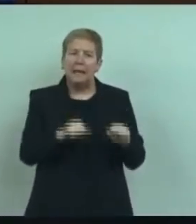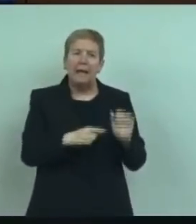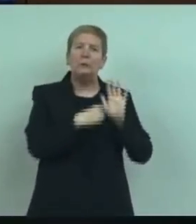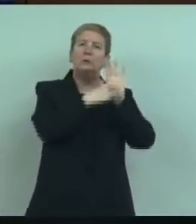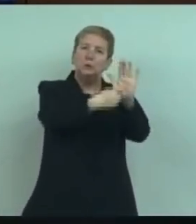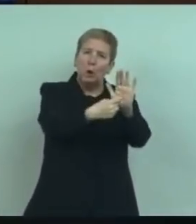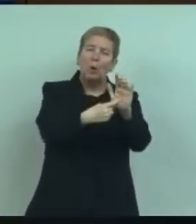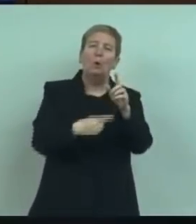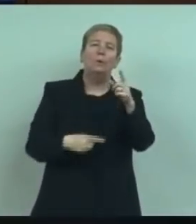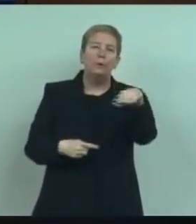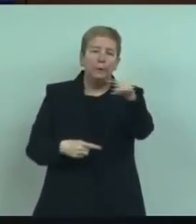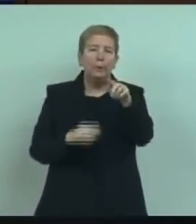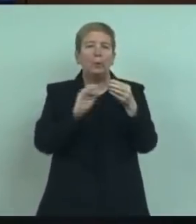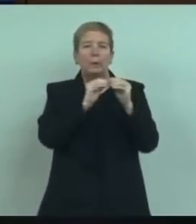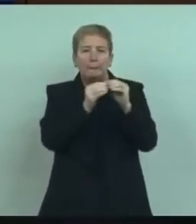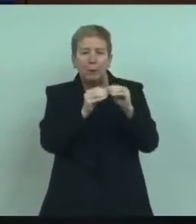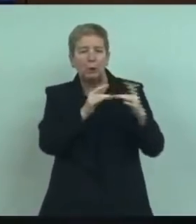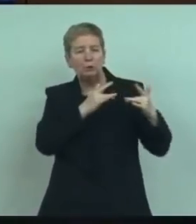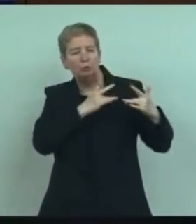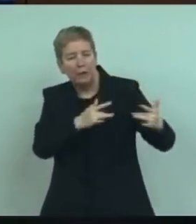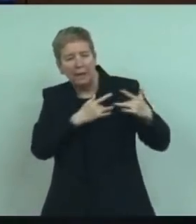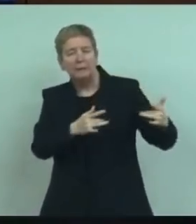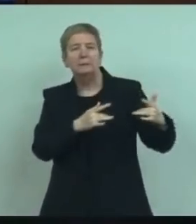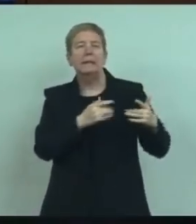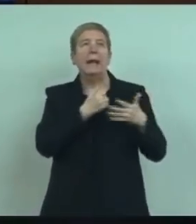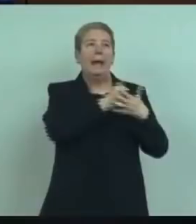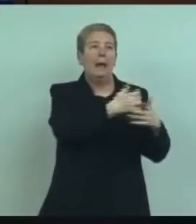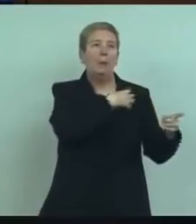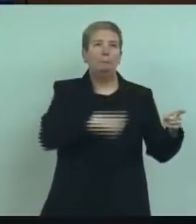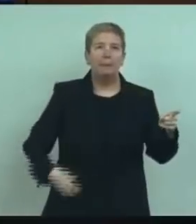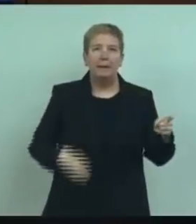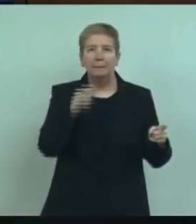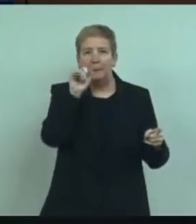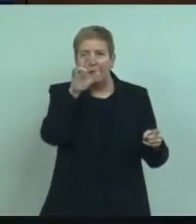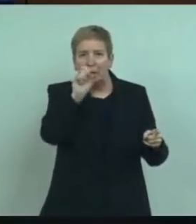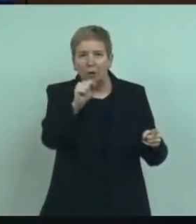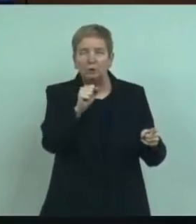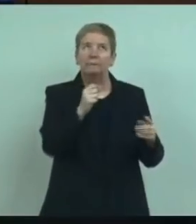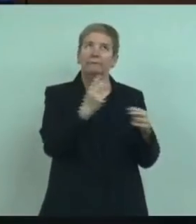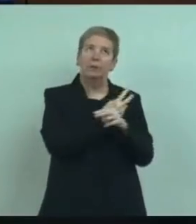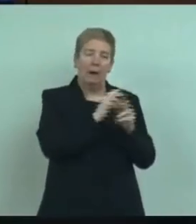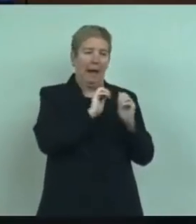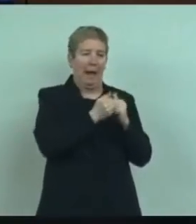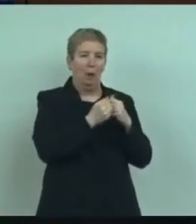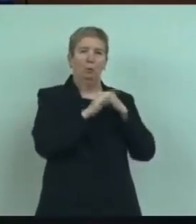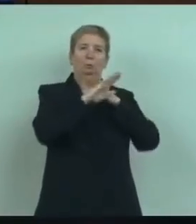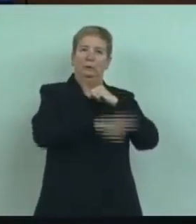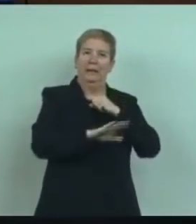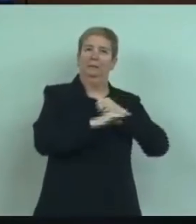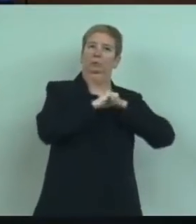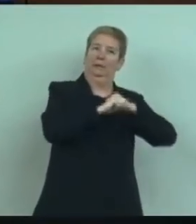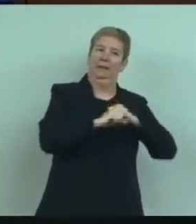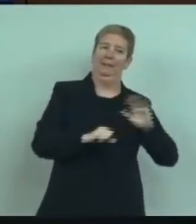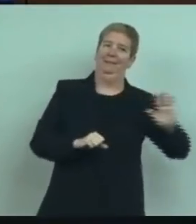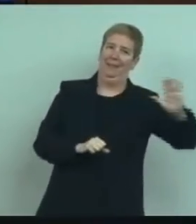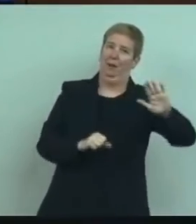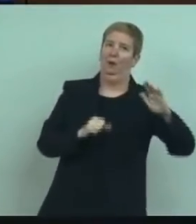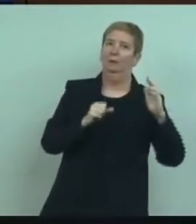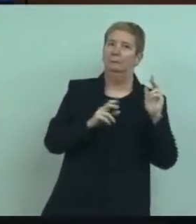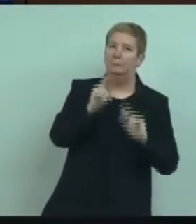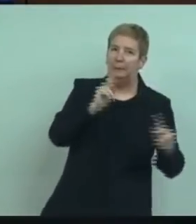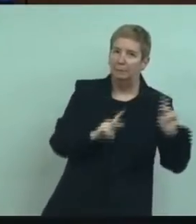local leaders like mayors really think about ways to protect their communities without unnecessarily